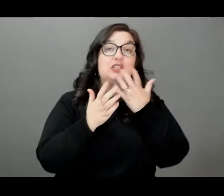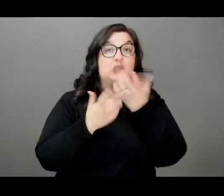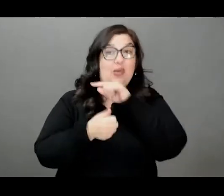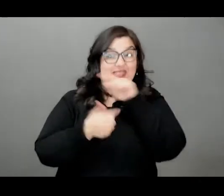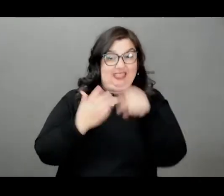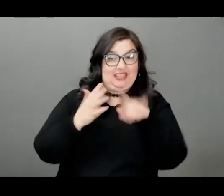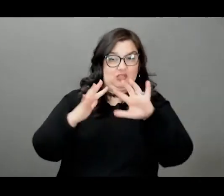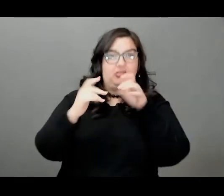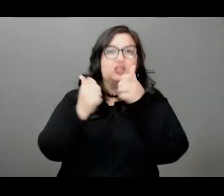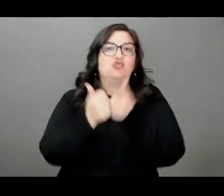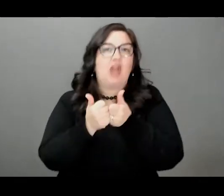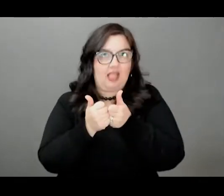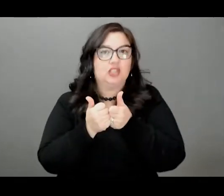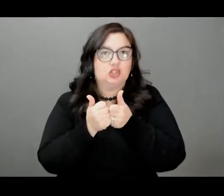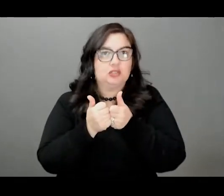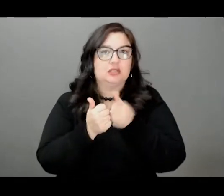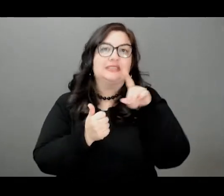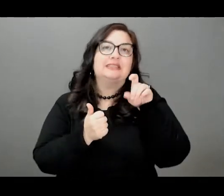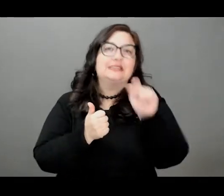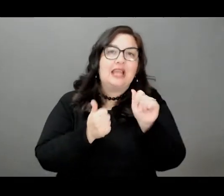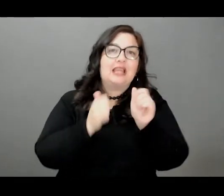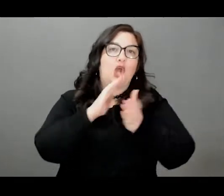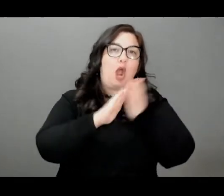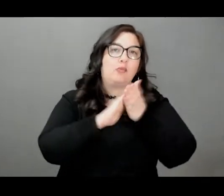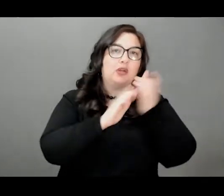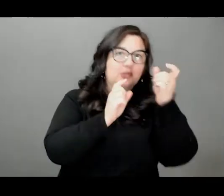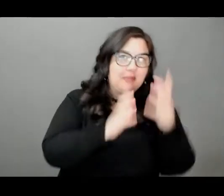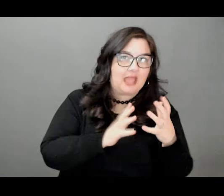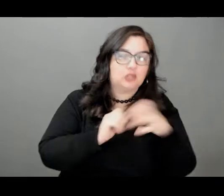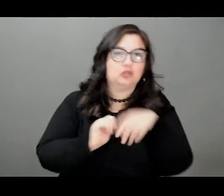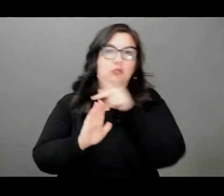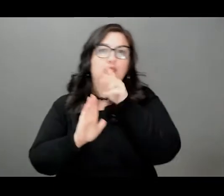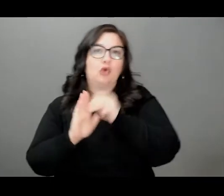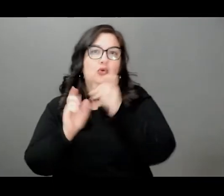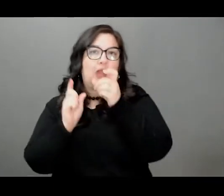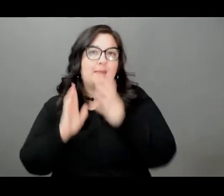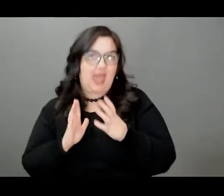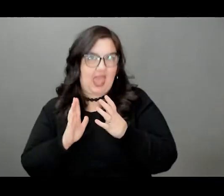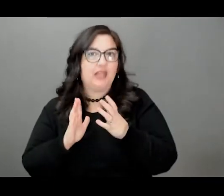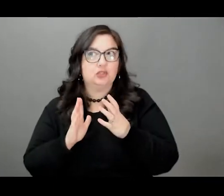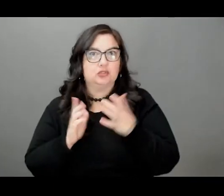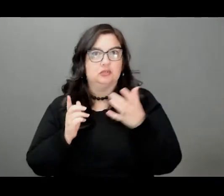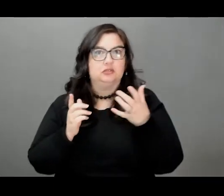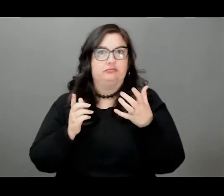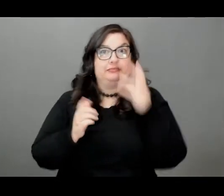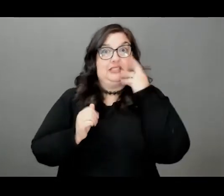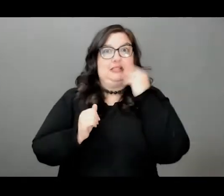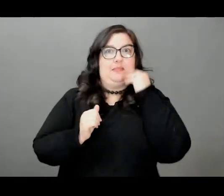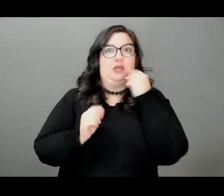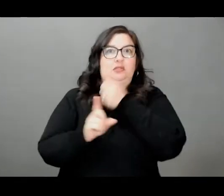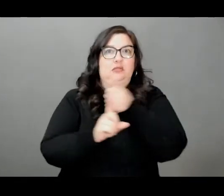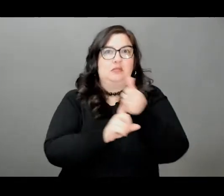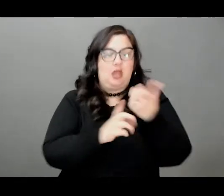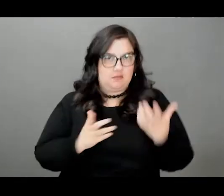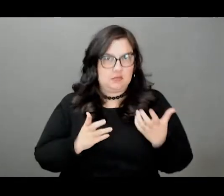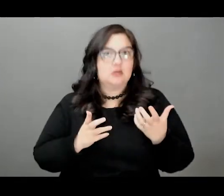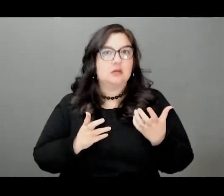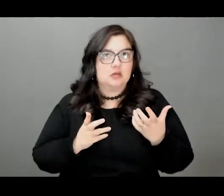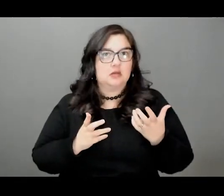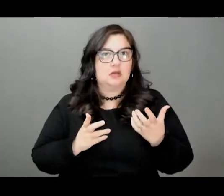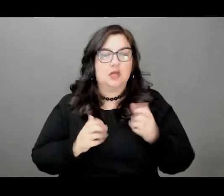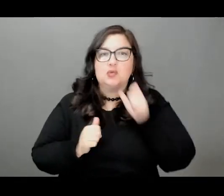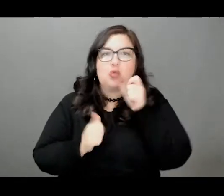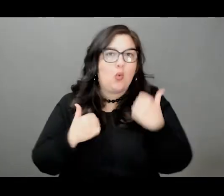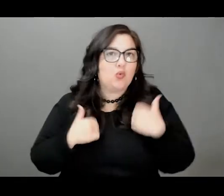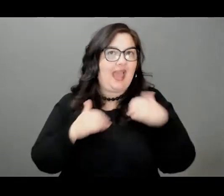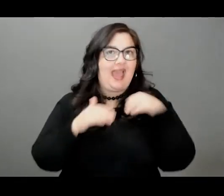model development and creation, right? So these are the challenges which data operations manager, program managers face or what are